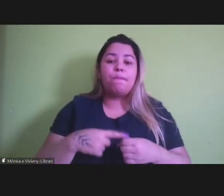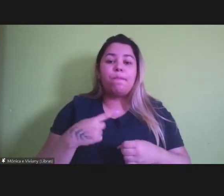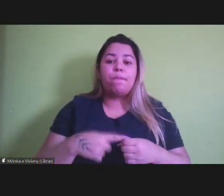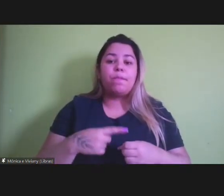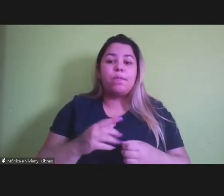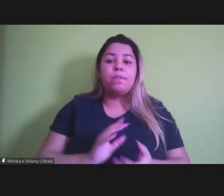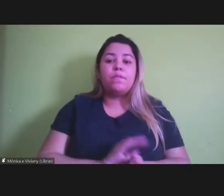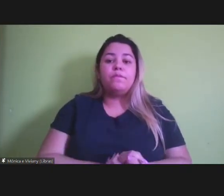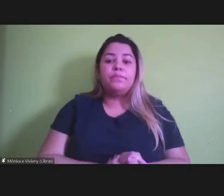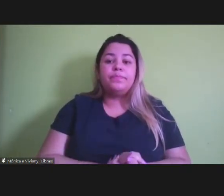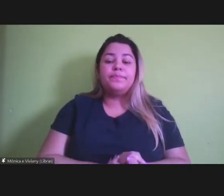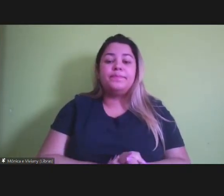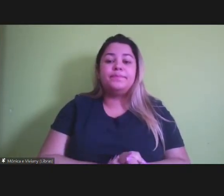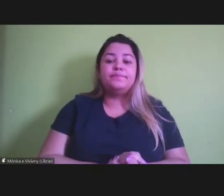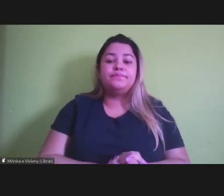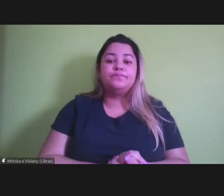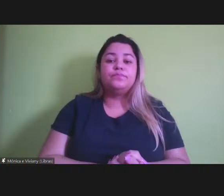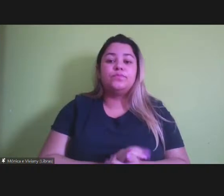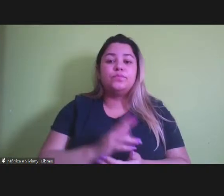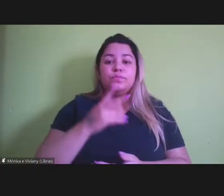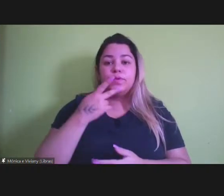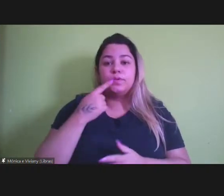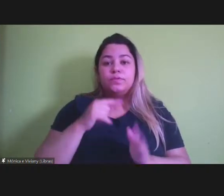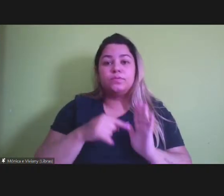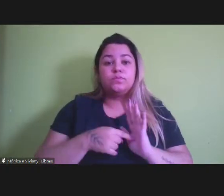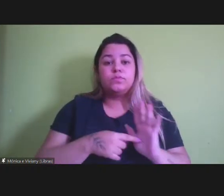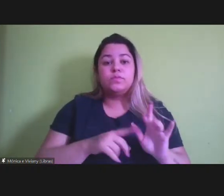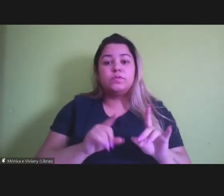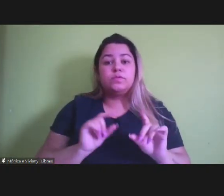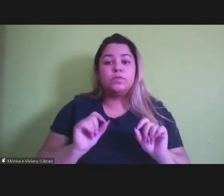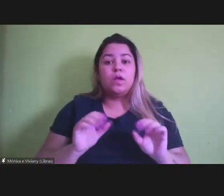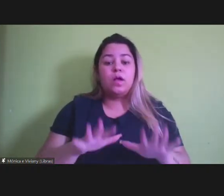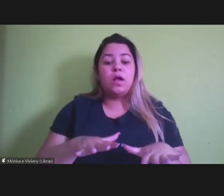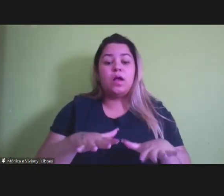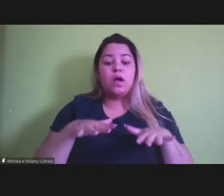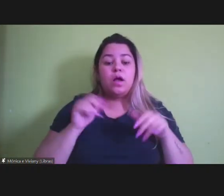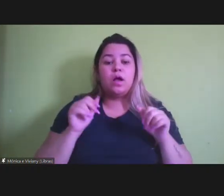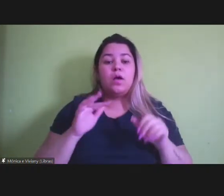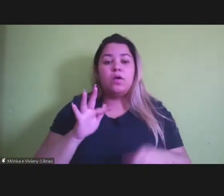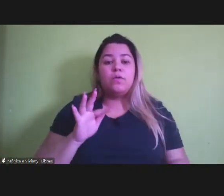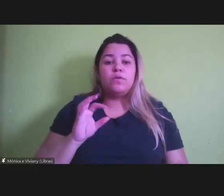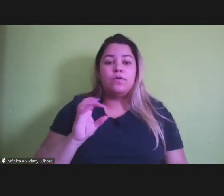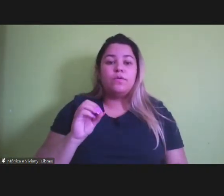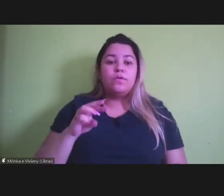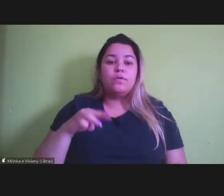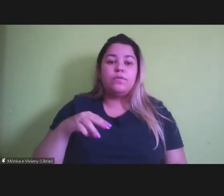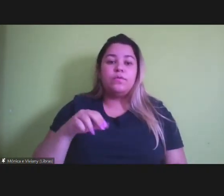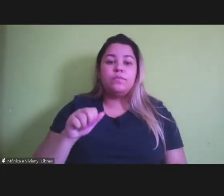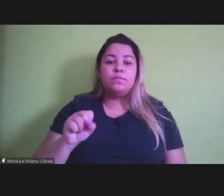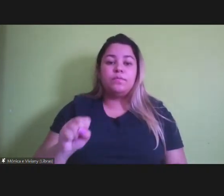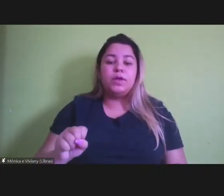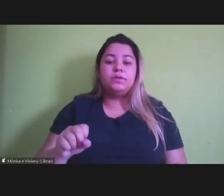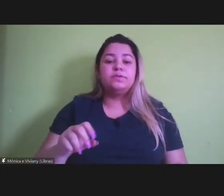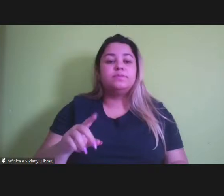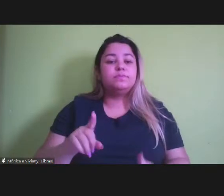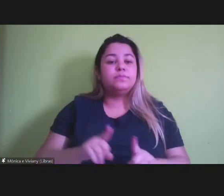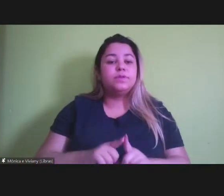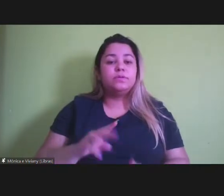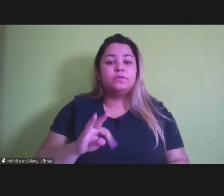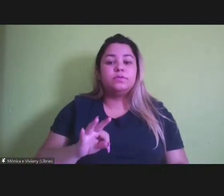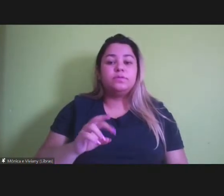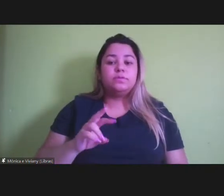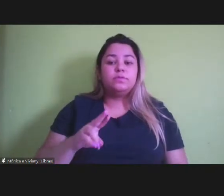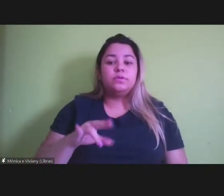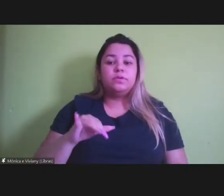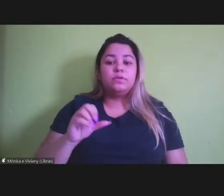nutrition, citizenship, respect. So I'm putting to you some movements formal and informal, technical and scientific